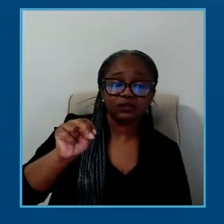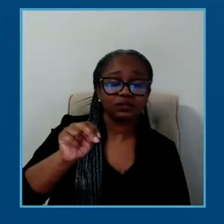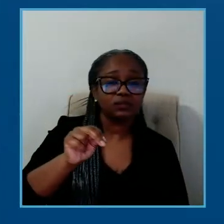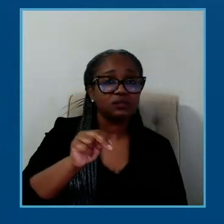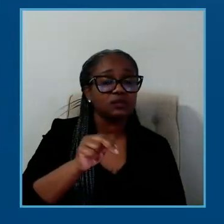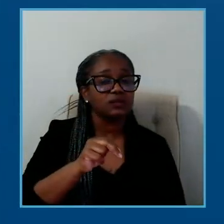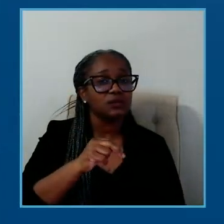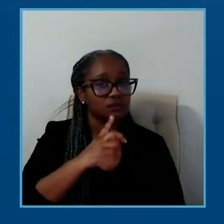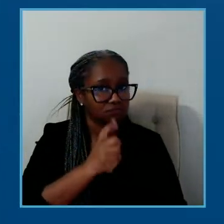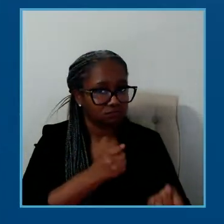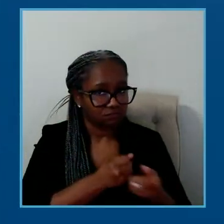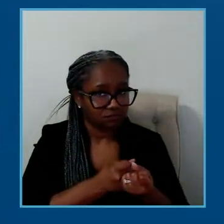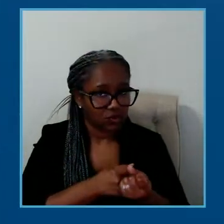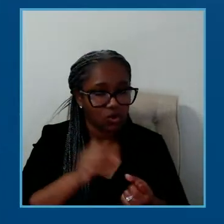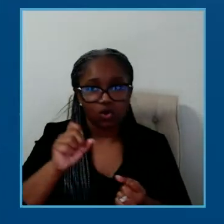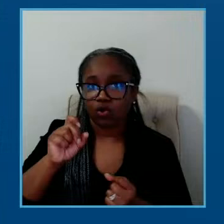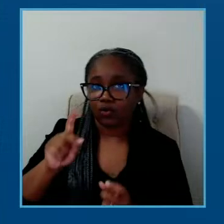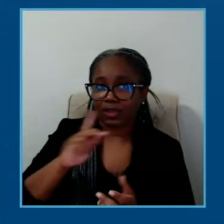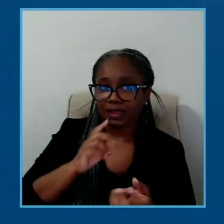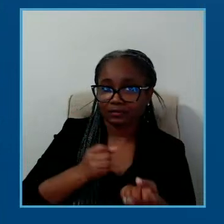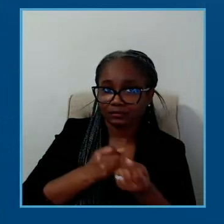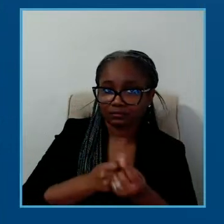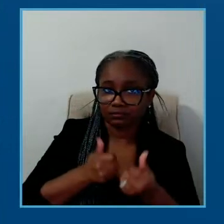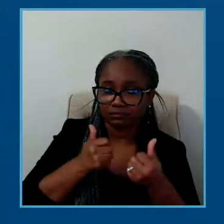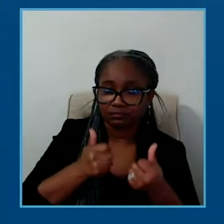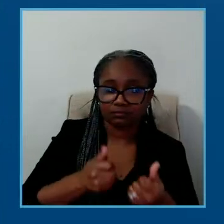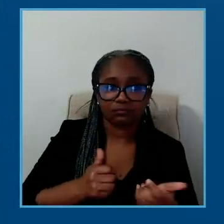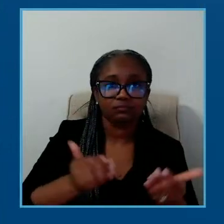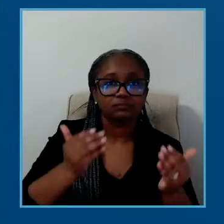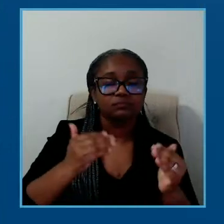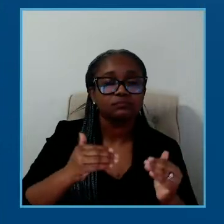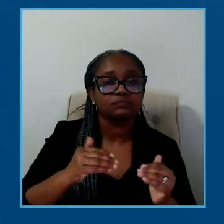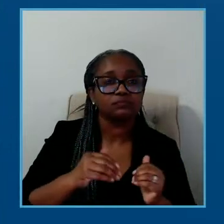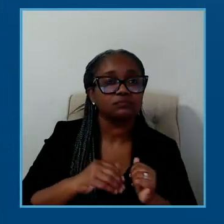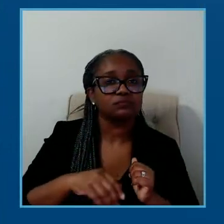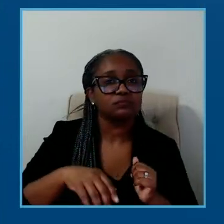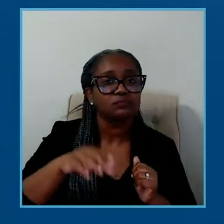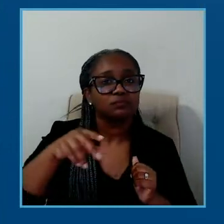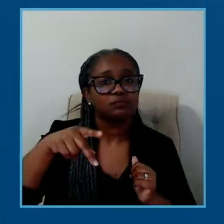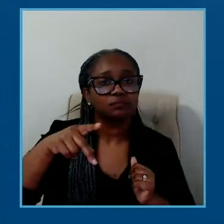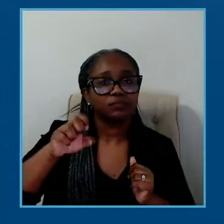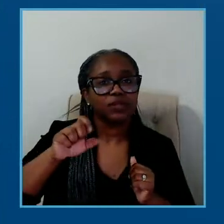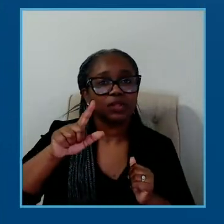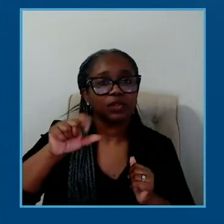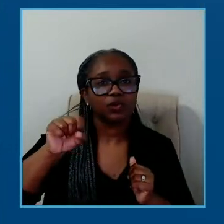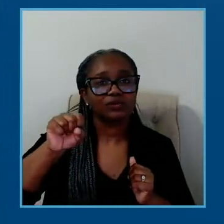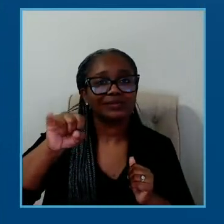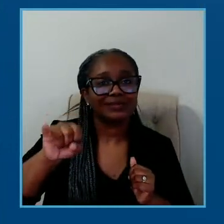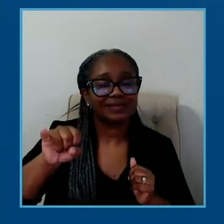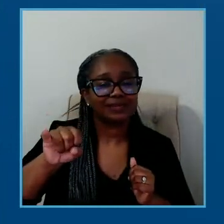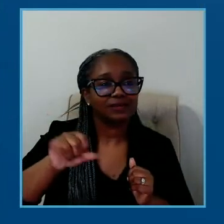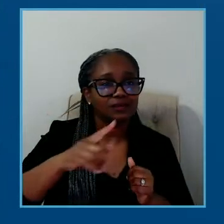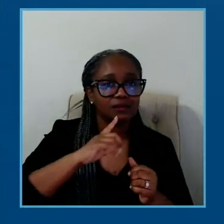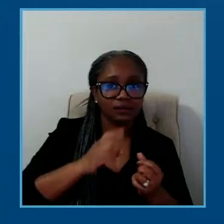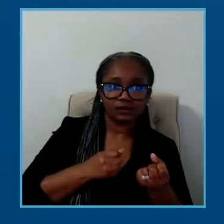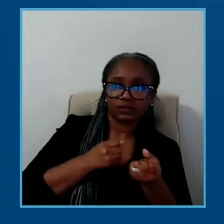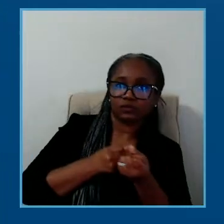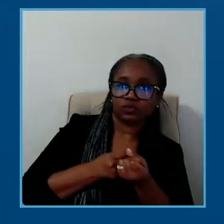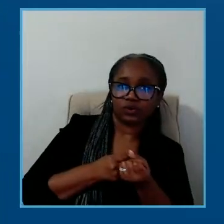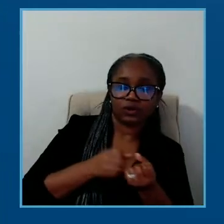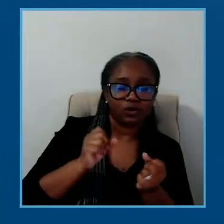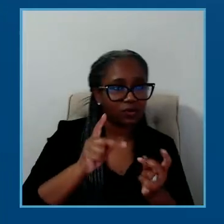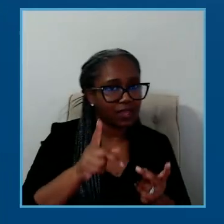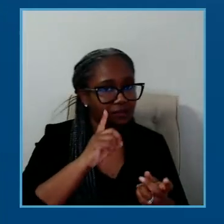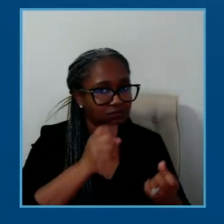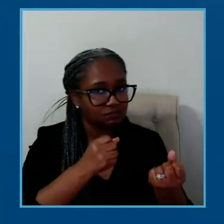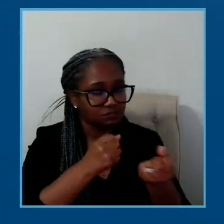Aye. Mr. Middleton votes for. Ms. Pelosi? Aye. Ms. Pelosi